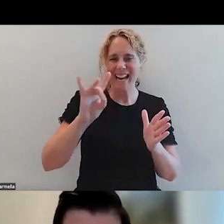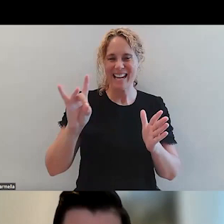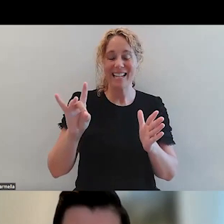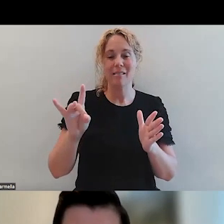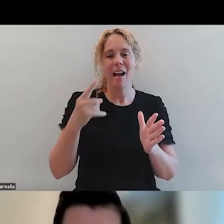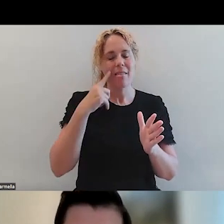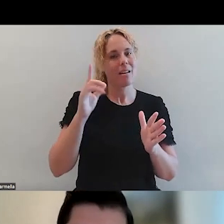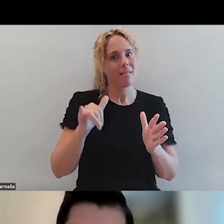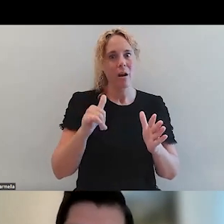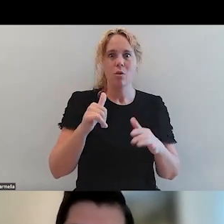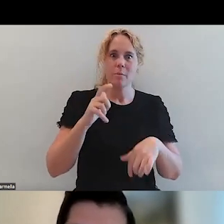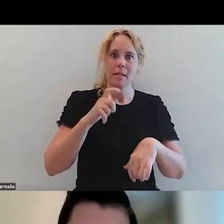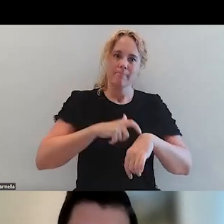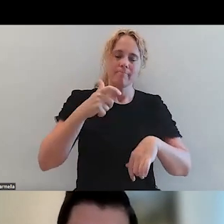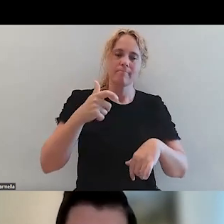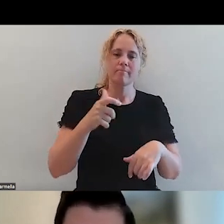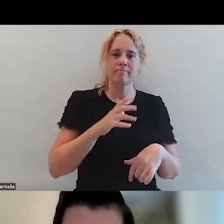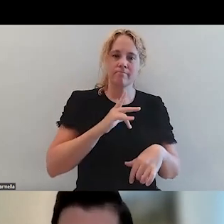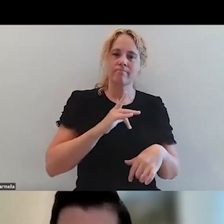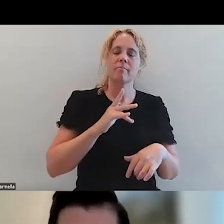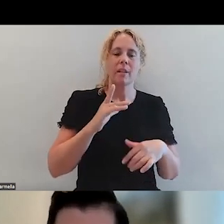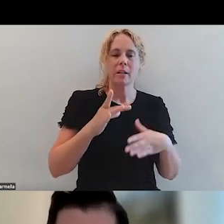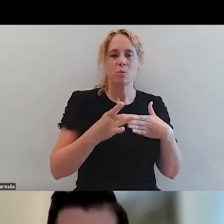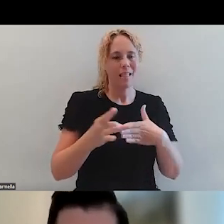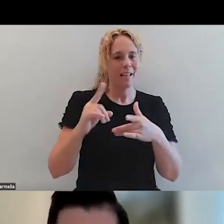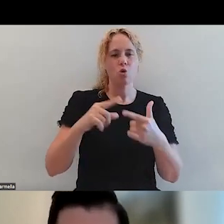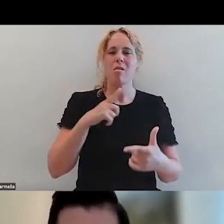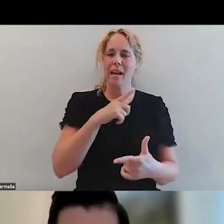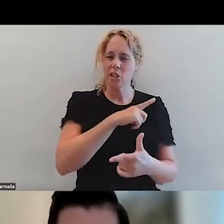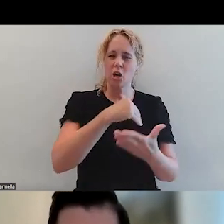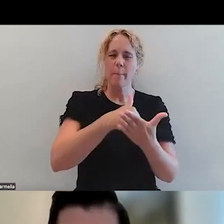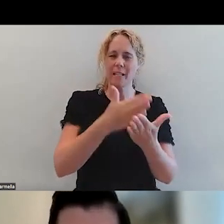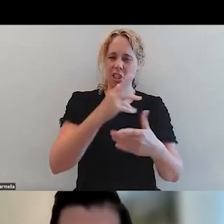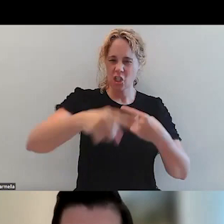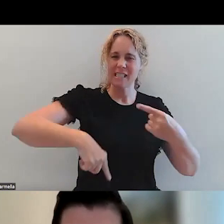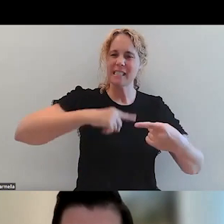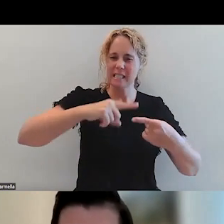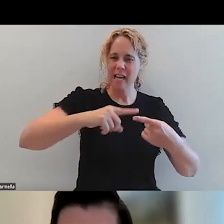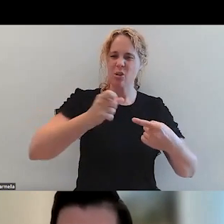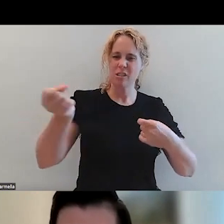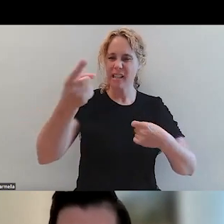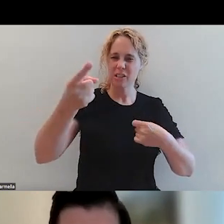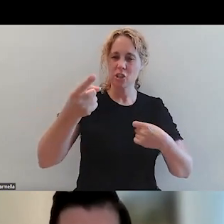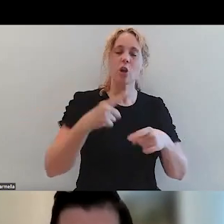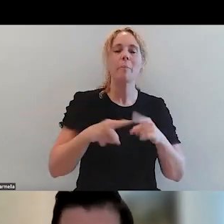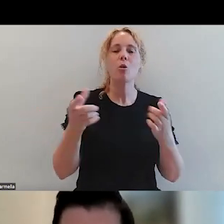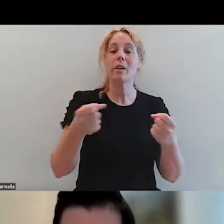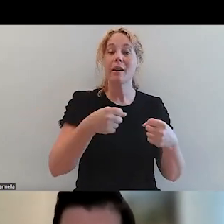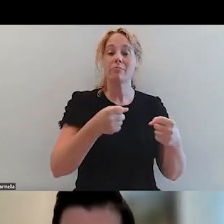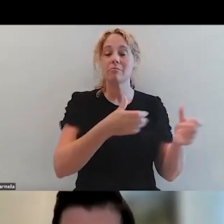that'll be really timely as we get into legislative cycles and budgetary cycles next year. But we can go to the next slide.